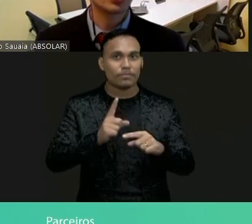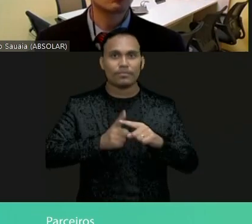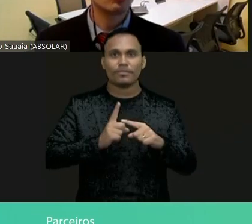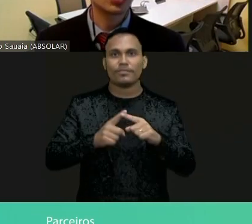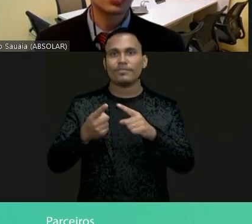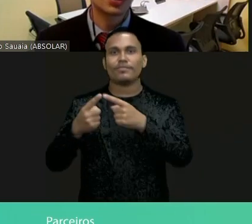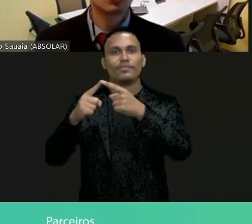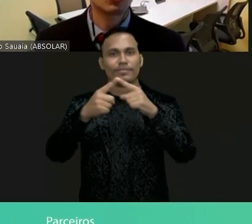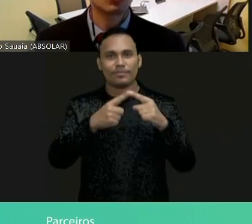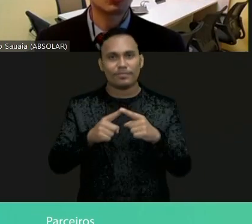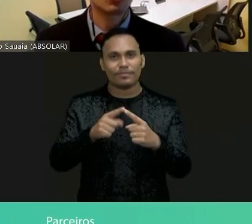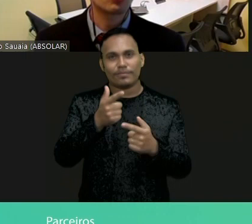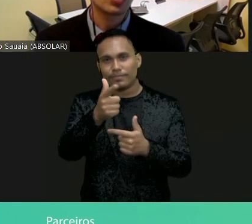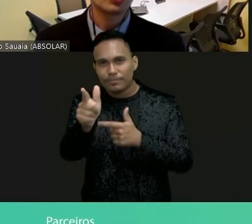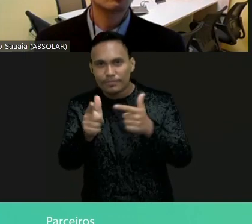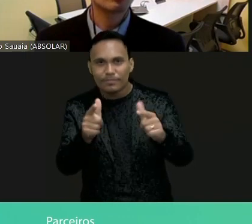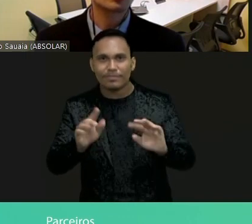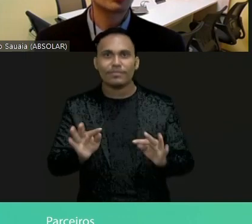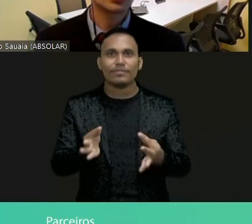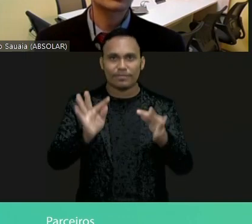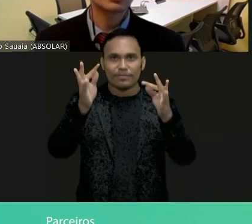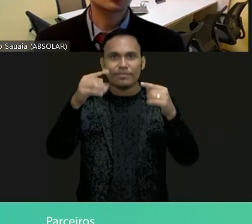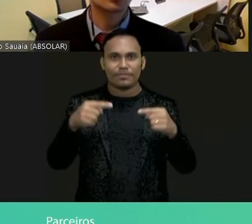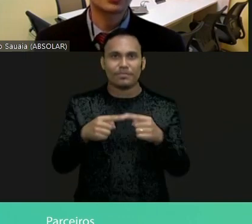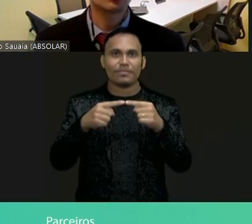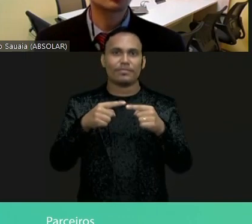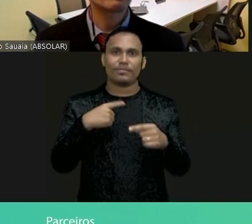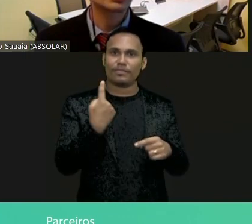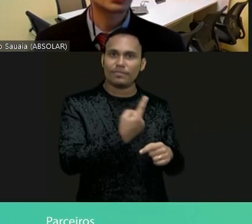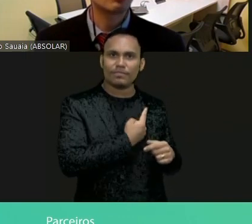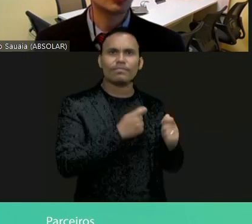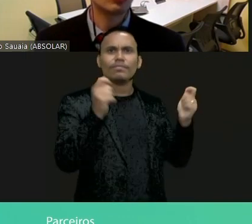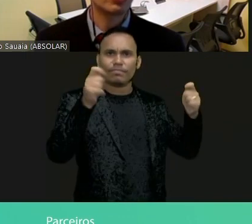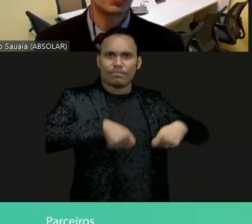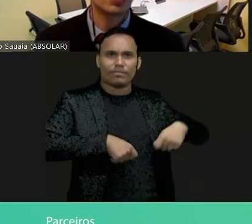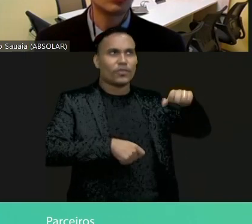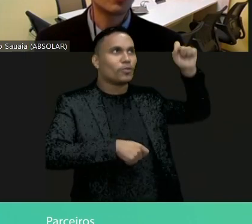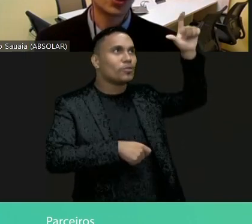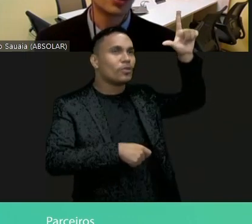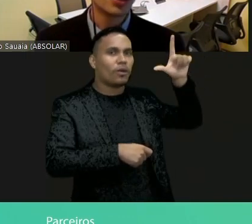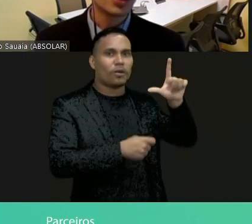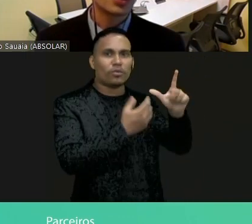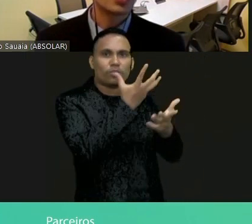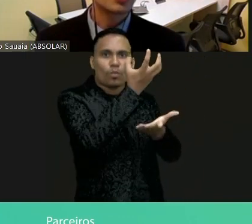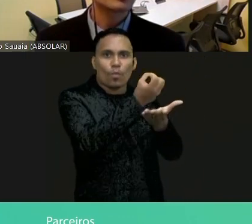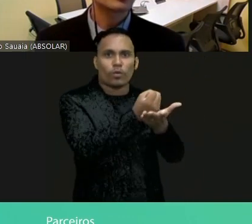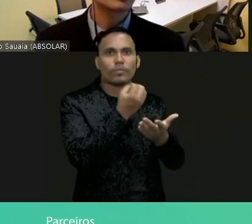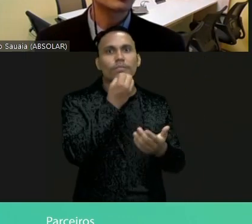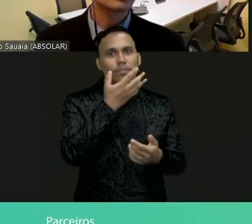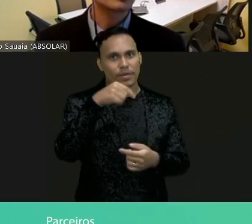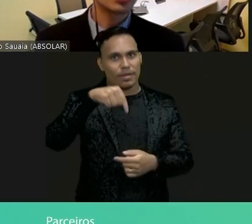So it's a very versatile source. With our great solar potential,